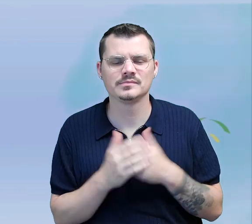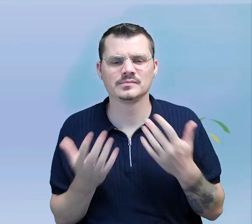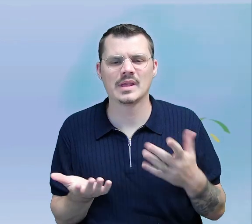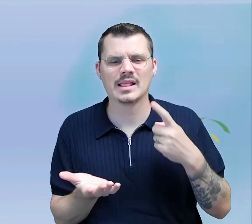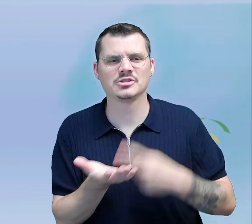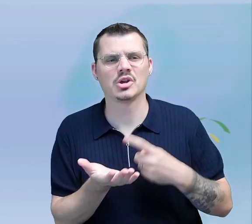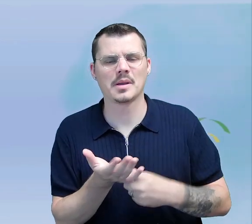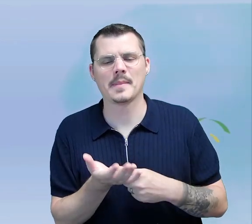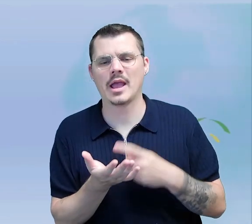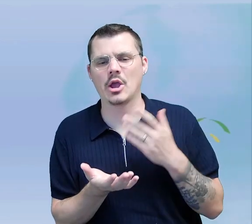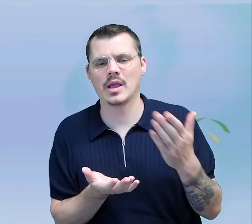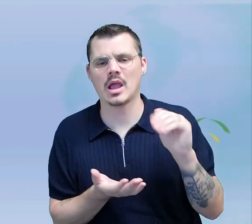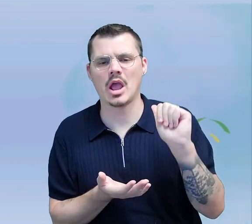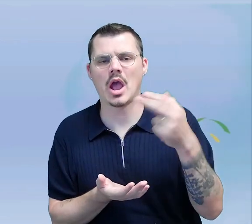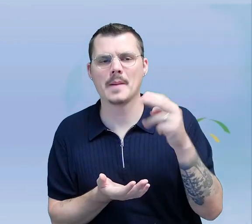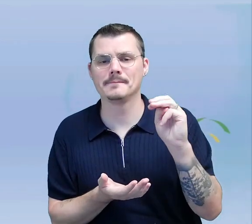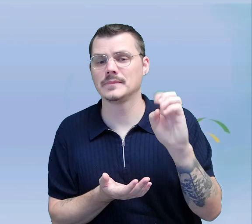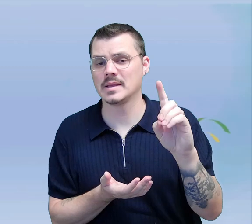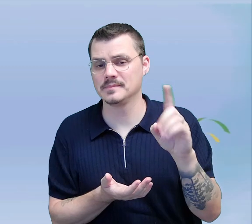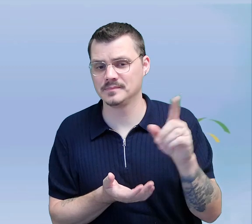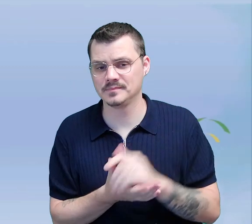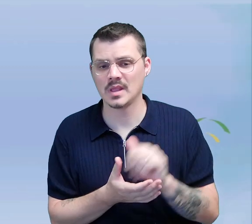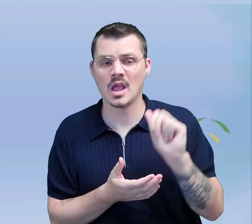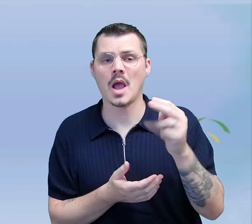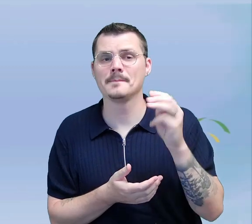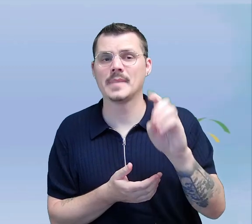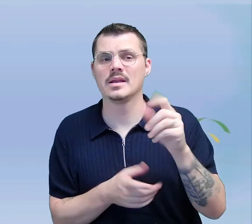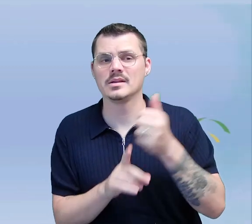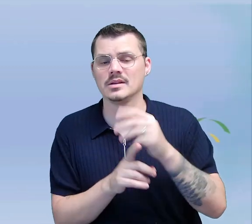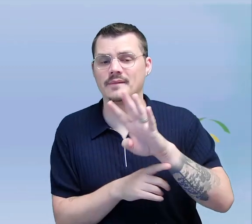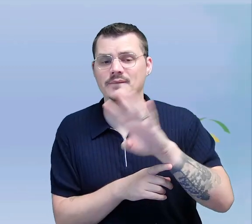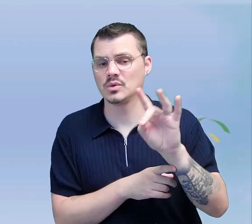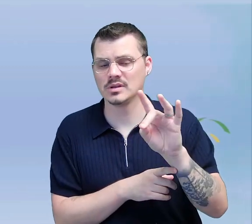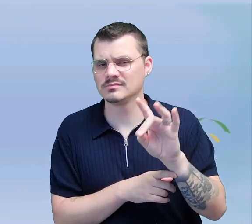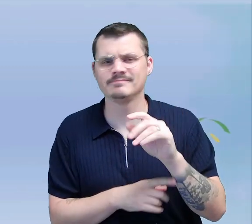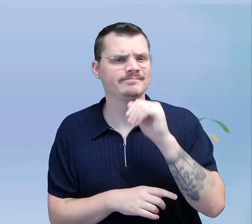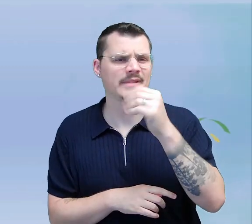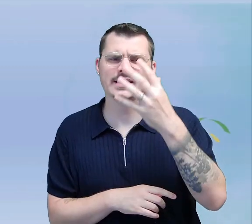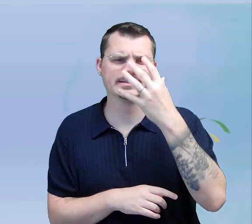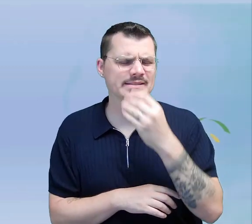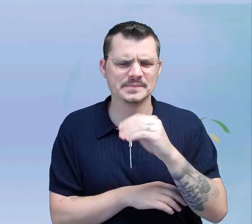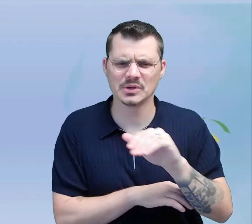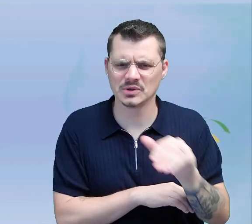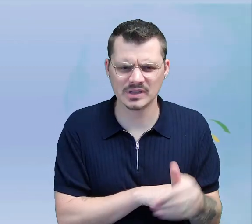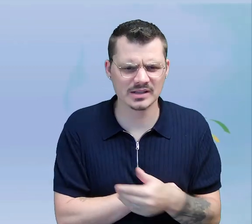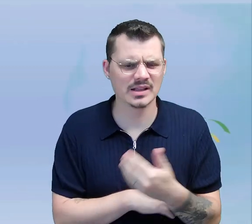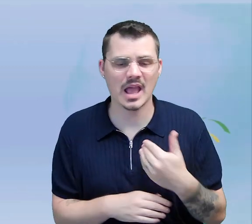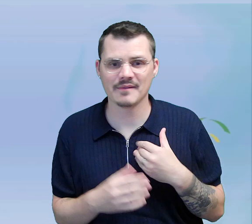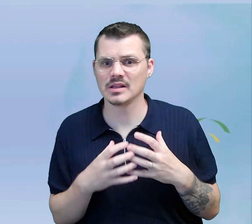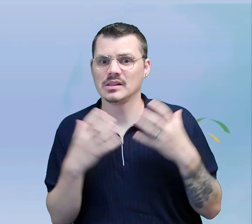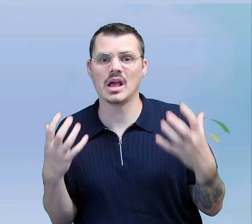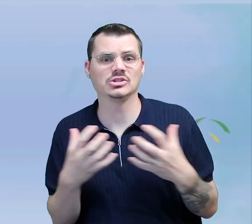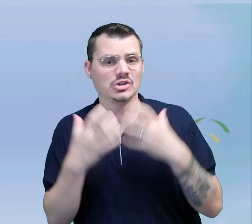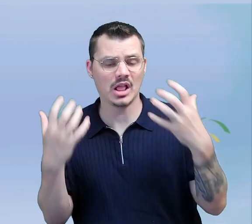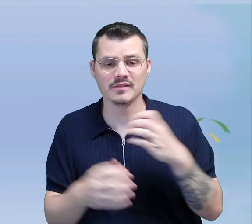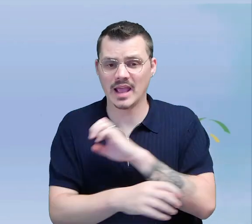So let's talk about Ahmed. Ahmed's 48. He's not sleeping all night. He's got